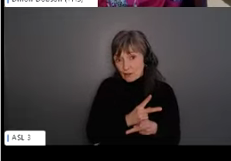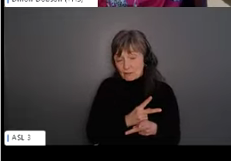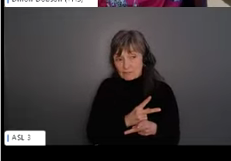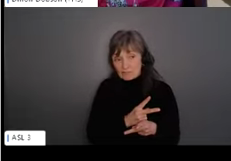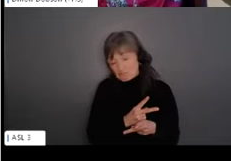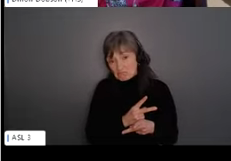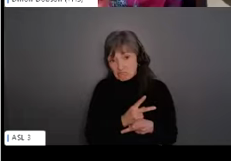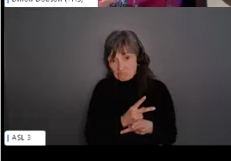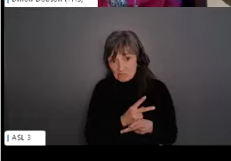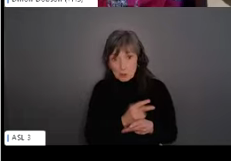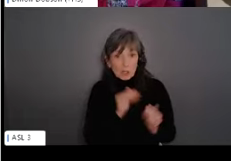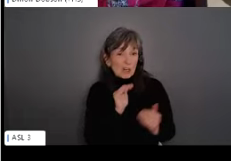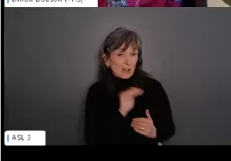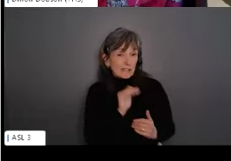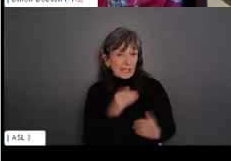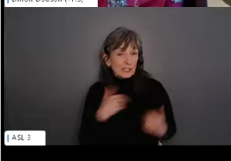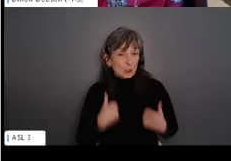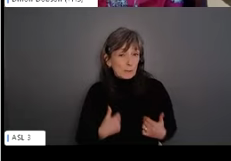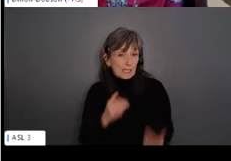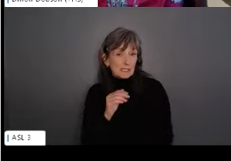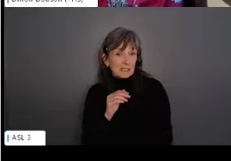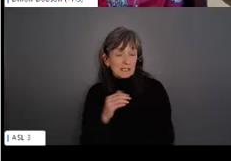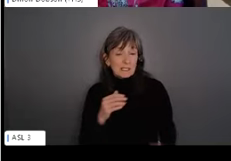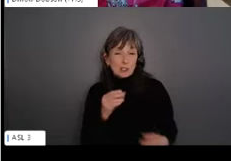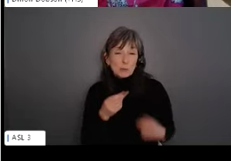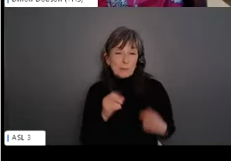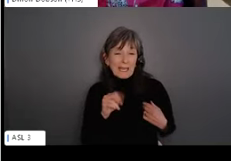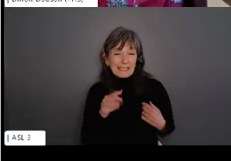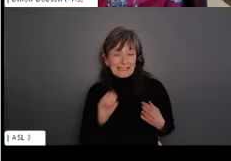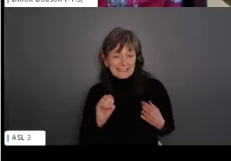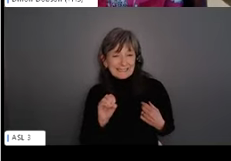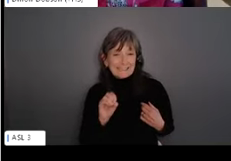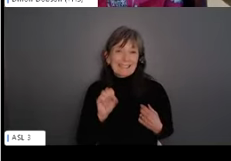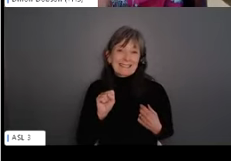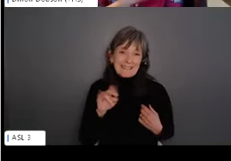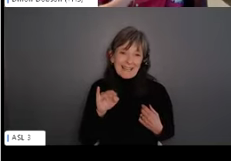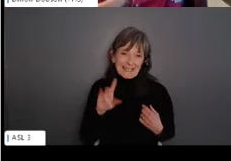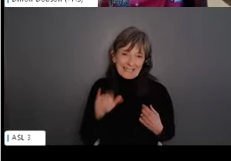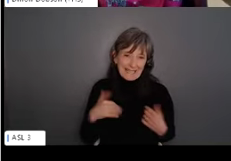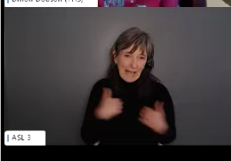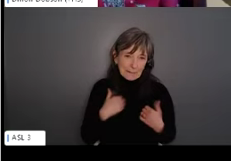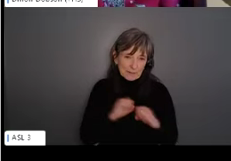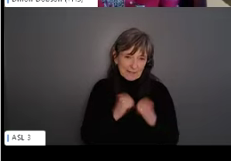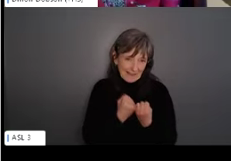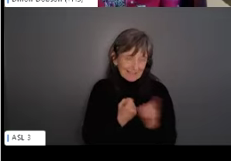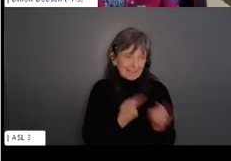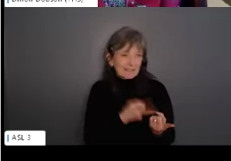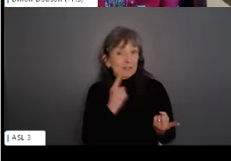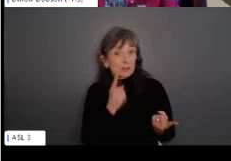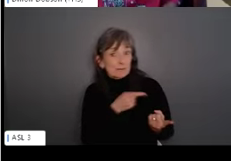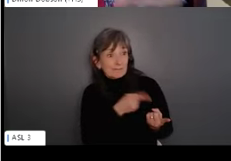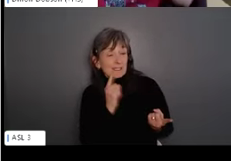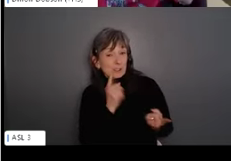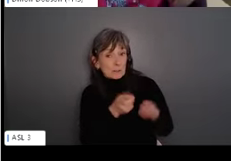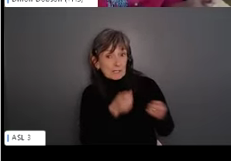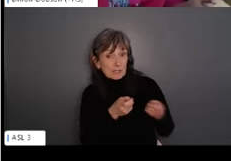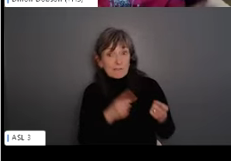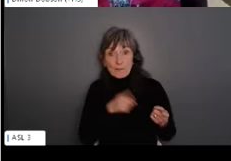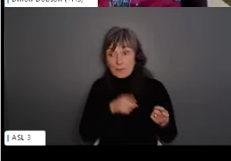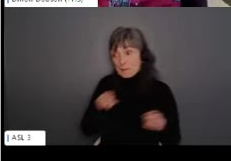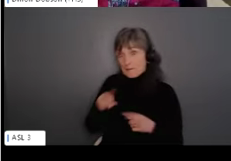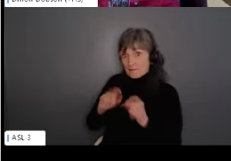And going to be able to, help your clients in ways that they can manage both what's in front of them as a family, but